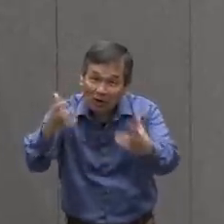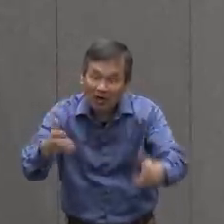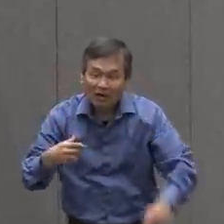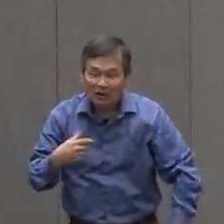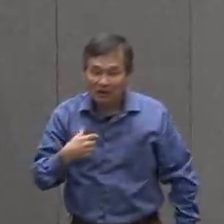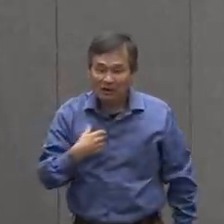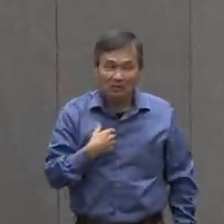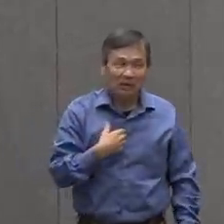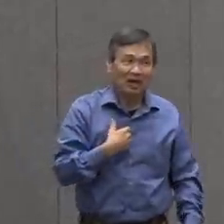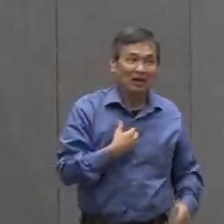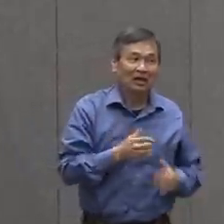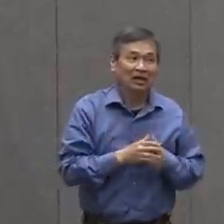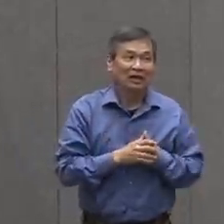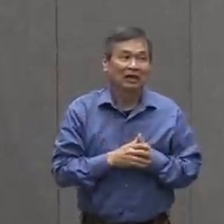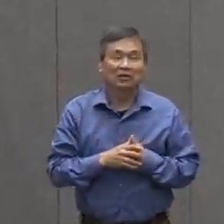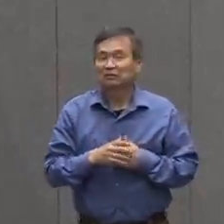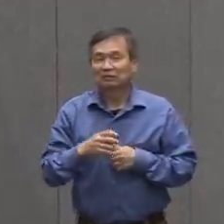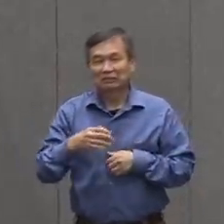a stinky tail.